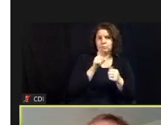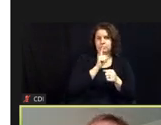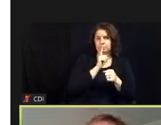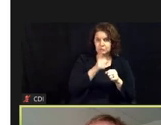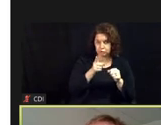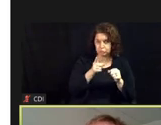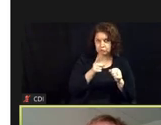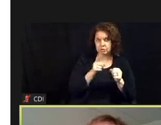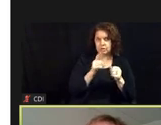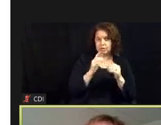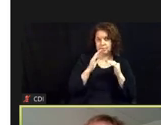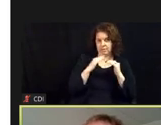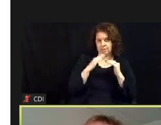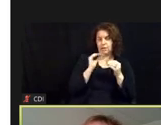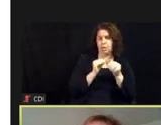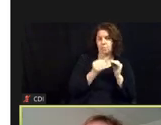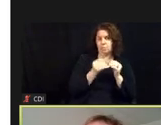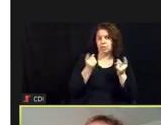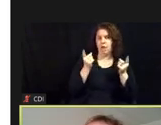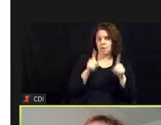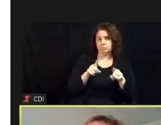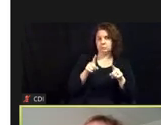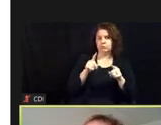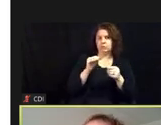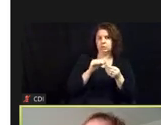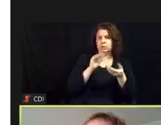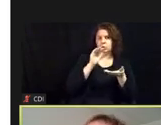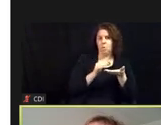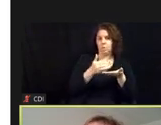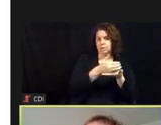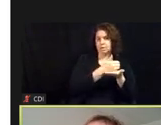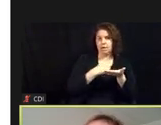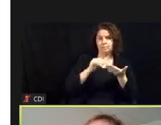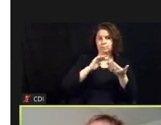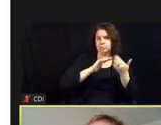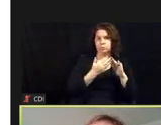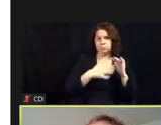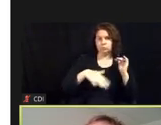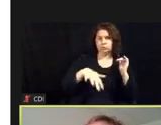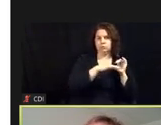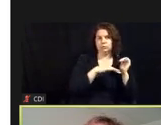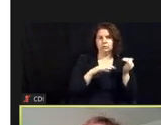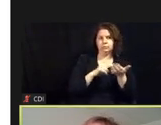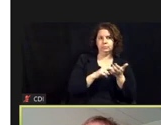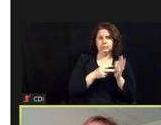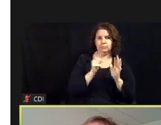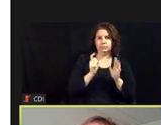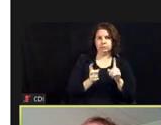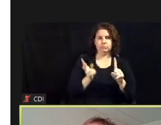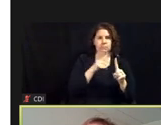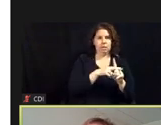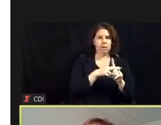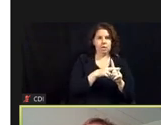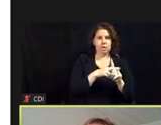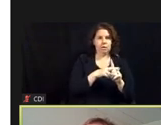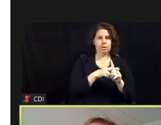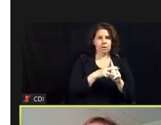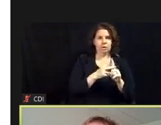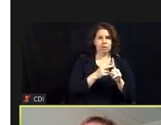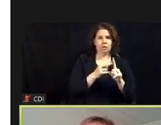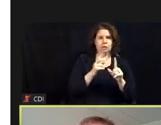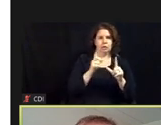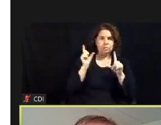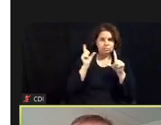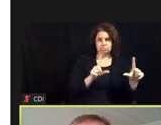communities. And that's just to make sure that we're looking at this from an equity lens. This is the way that we have been approaching our outbreak response in